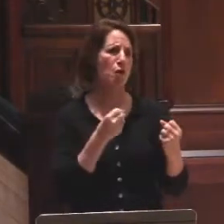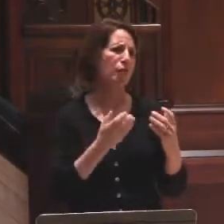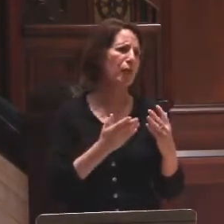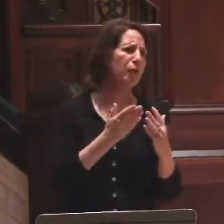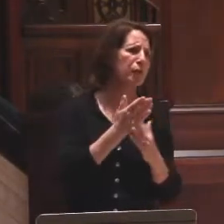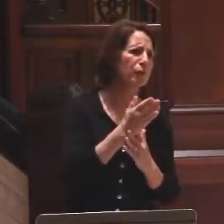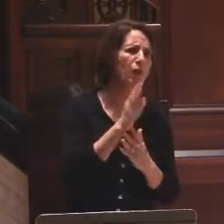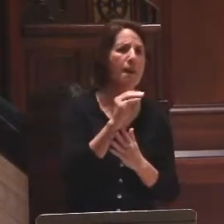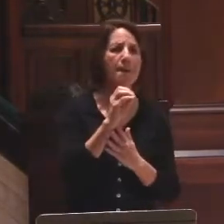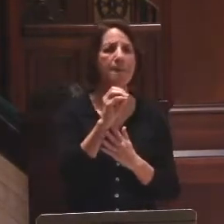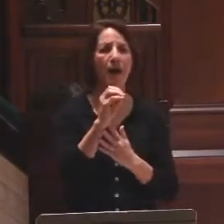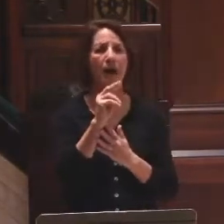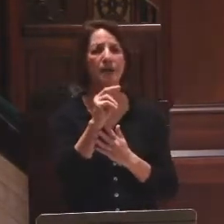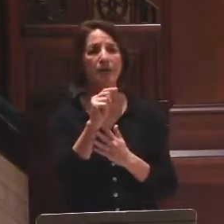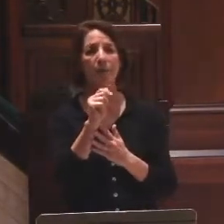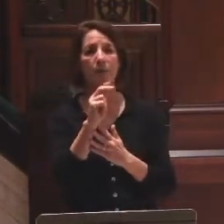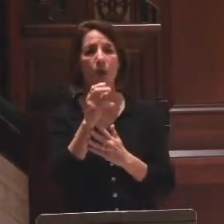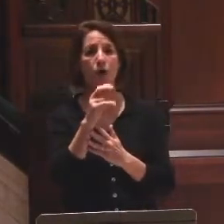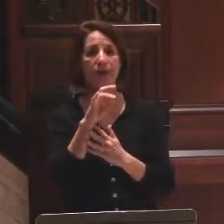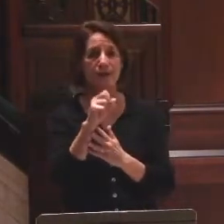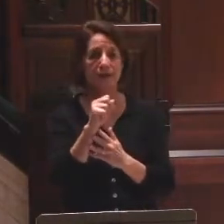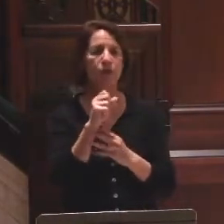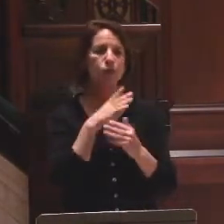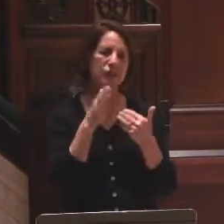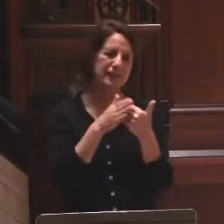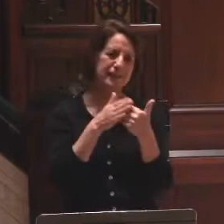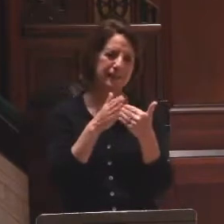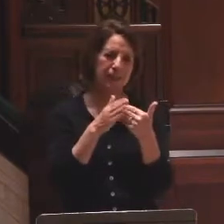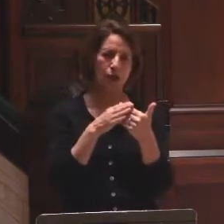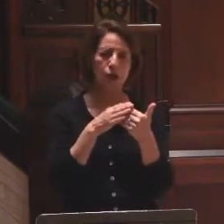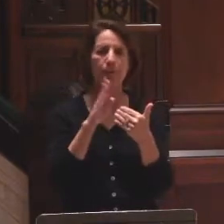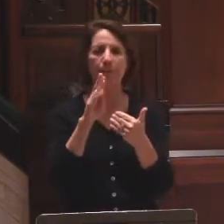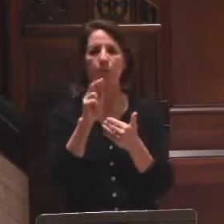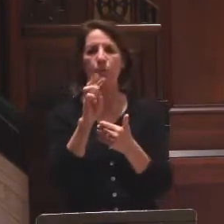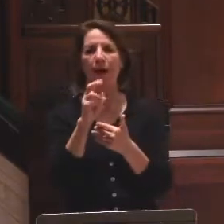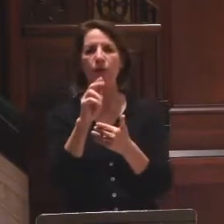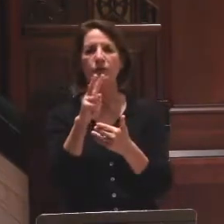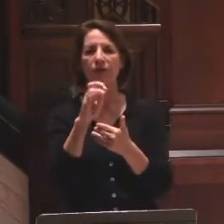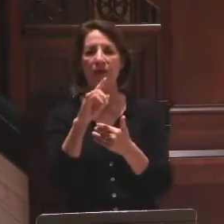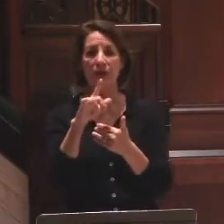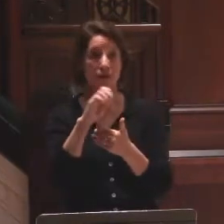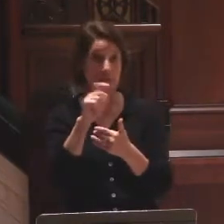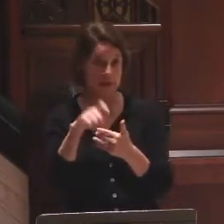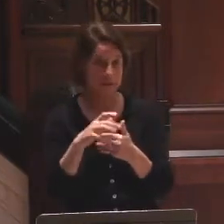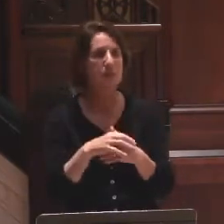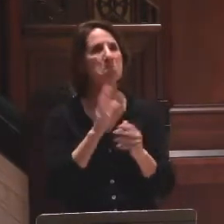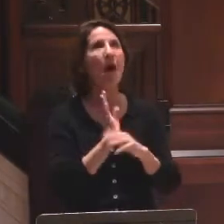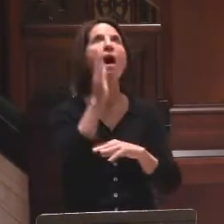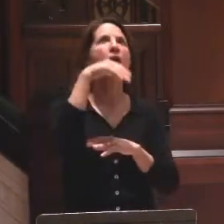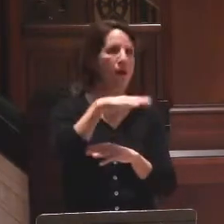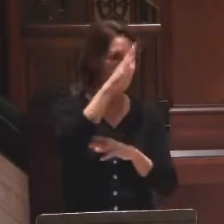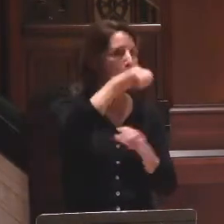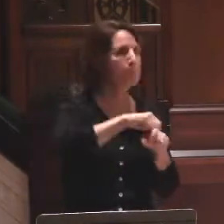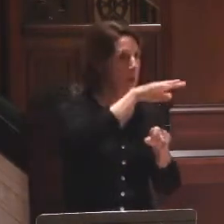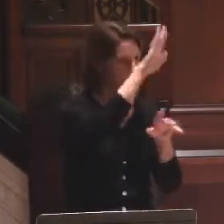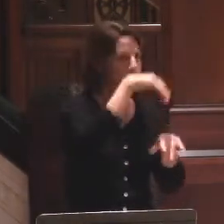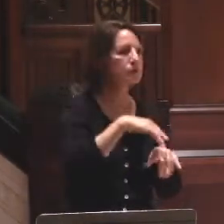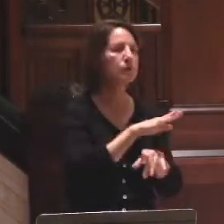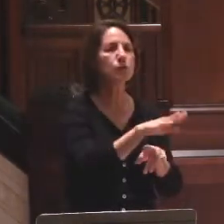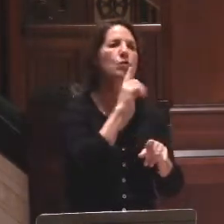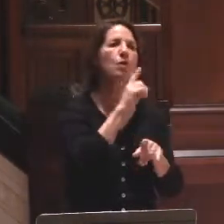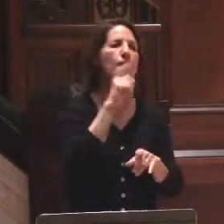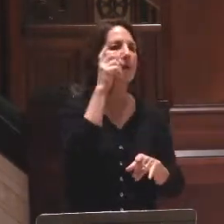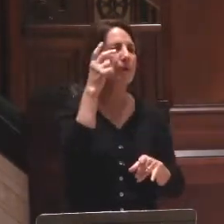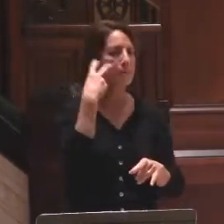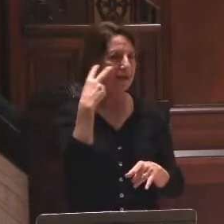through Matamoros, which is adjacent to Brownsville, Texas, and we went up and down the mountains and finally got to Mexico City. Then we